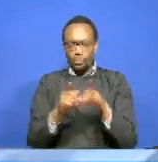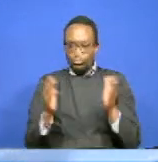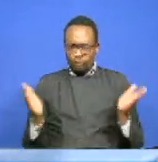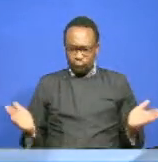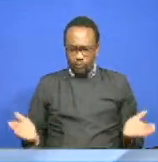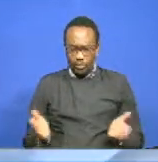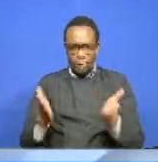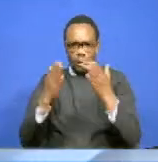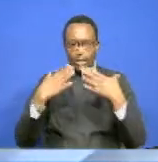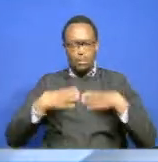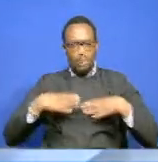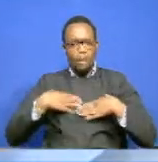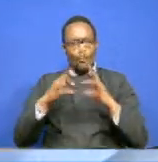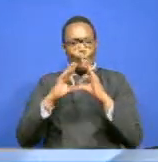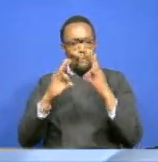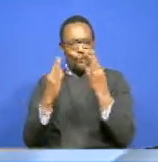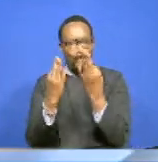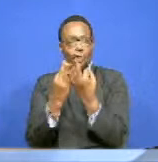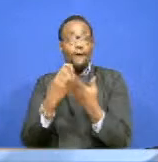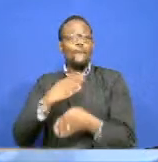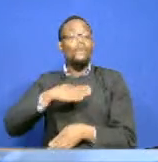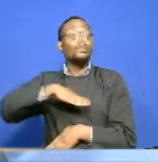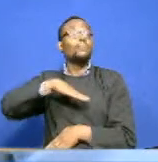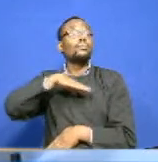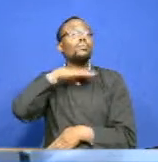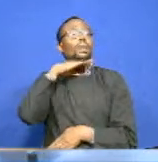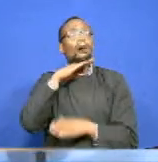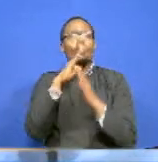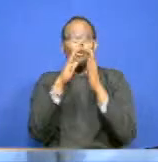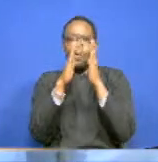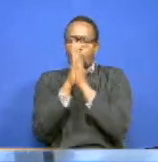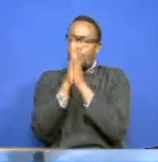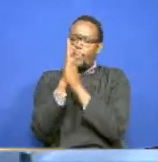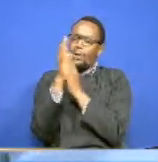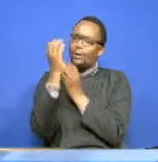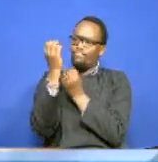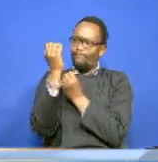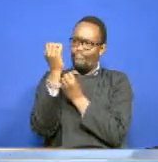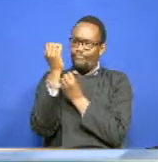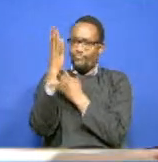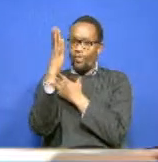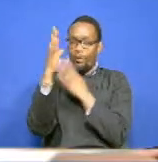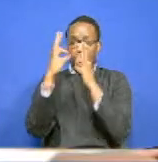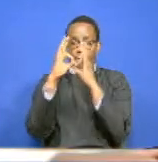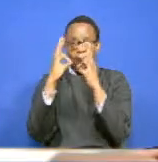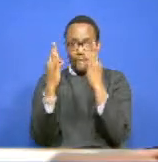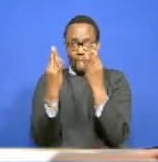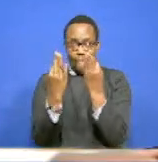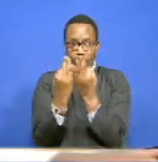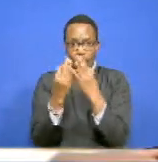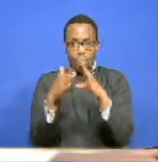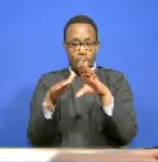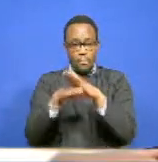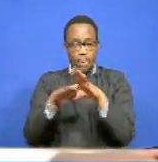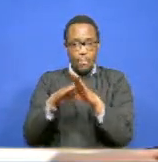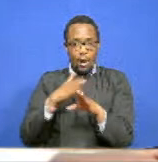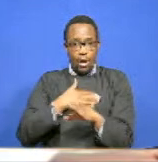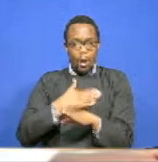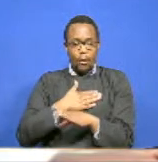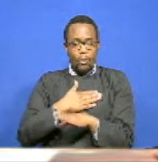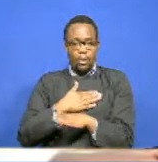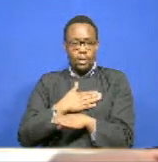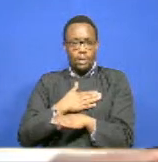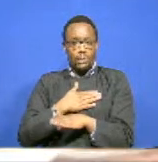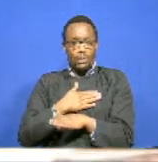who are bereaved during this season. We pray, Father, for the family of our member, Dr. Anthony